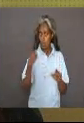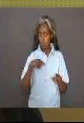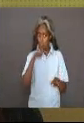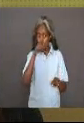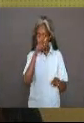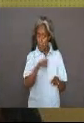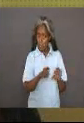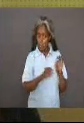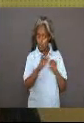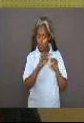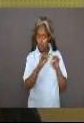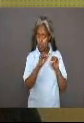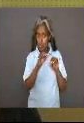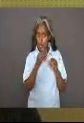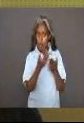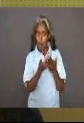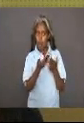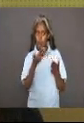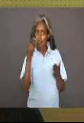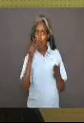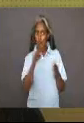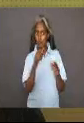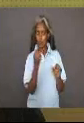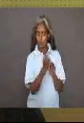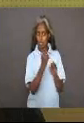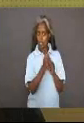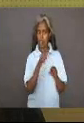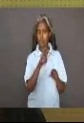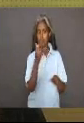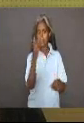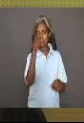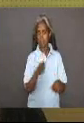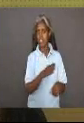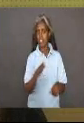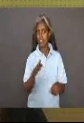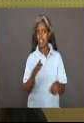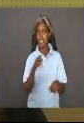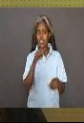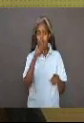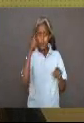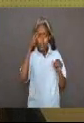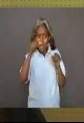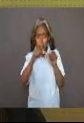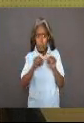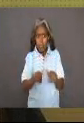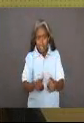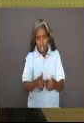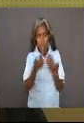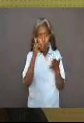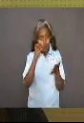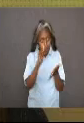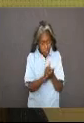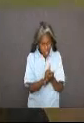do before you make your graph. Do you remember how to do